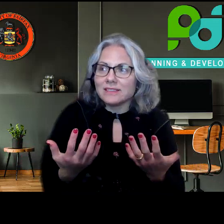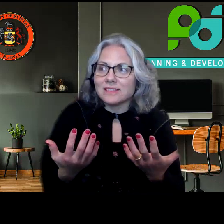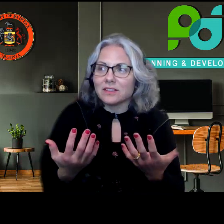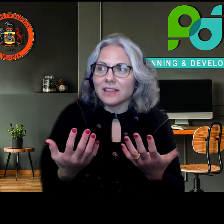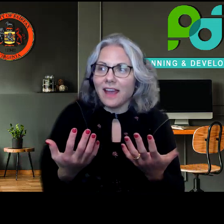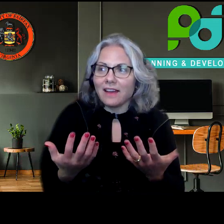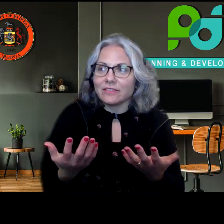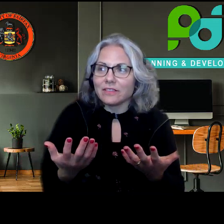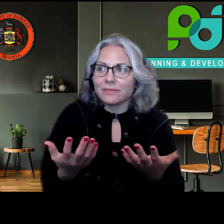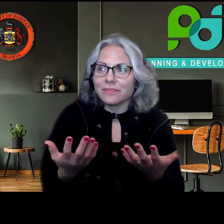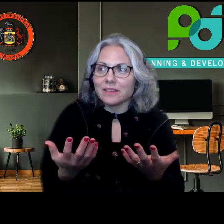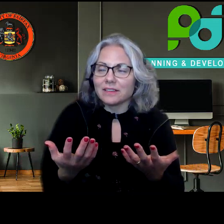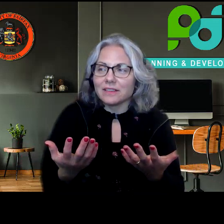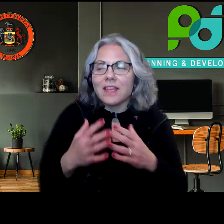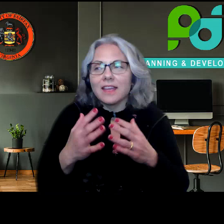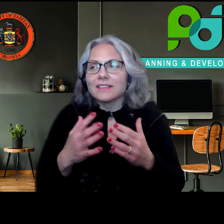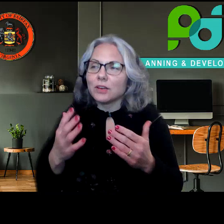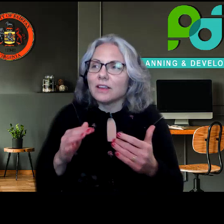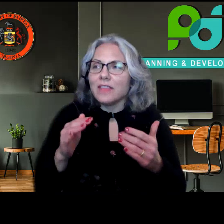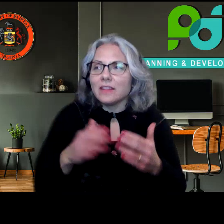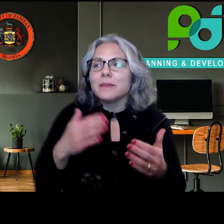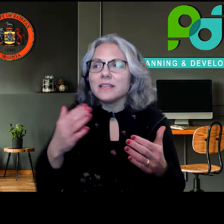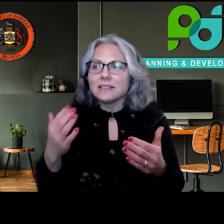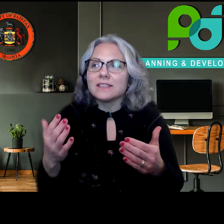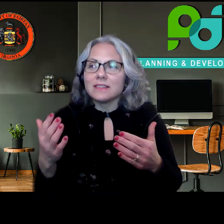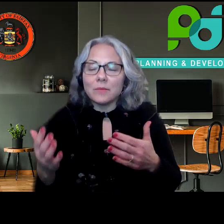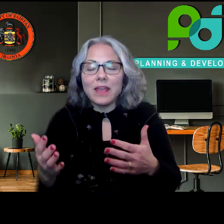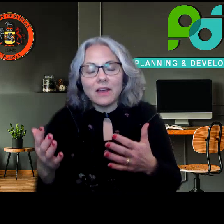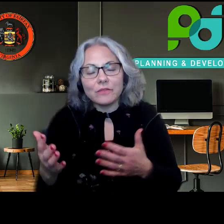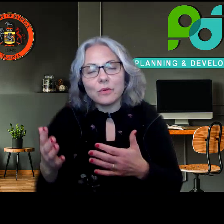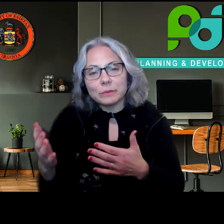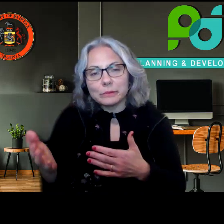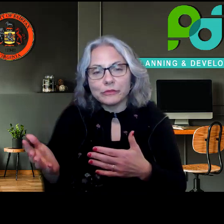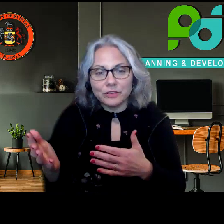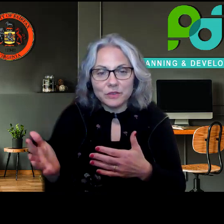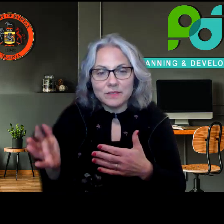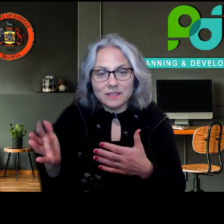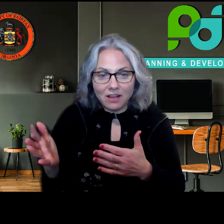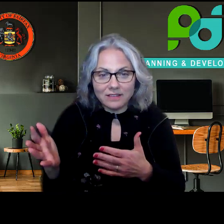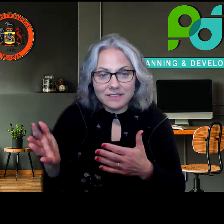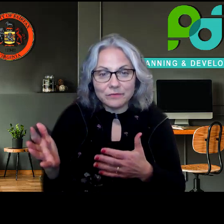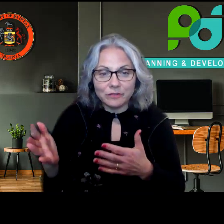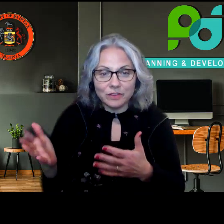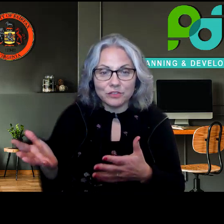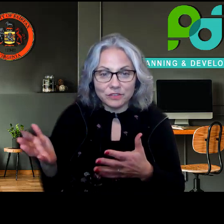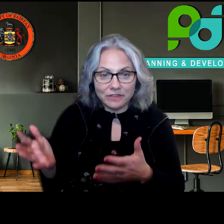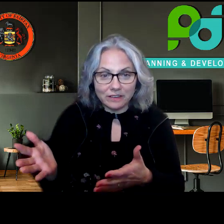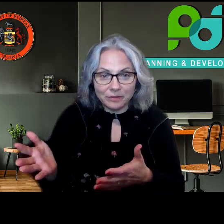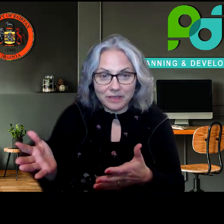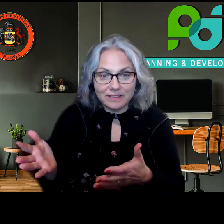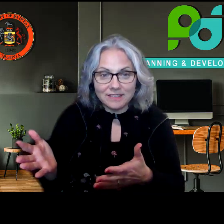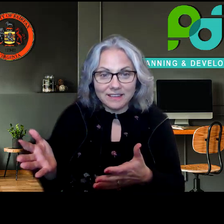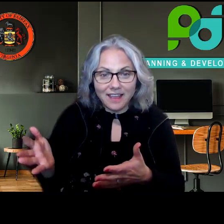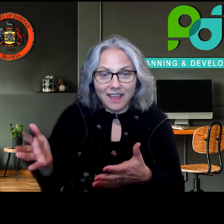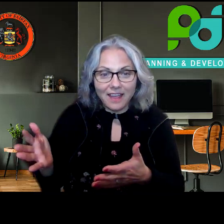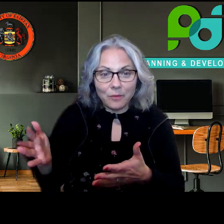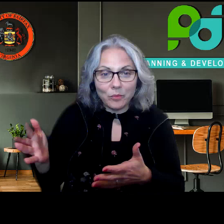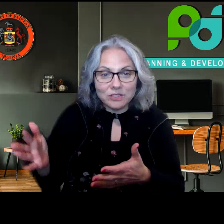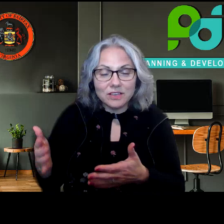wouldn't necessarily have, well, and then let me get to, then we have what we refer to as the concept for future